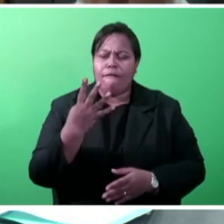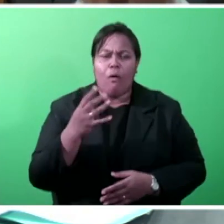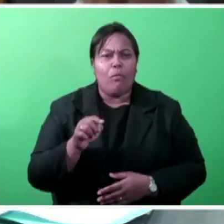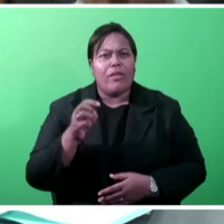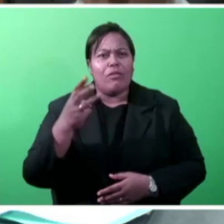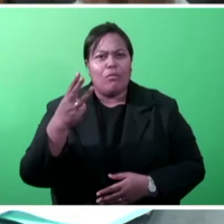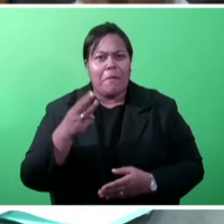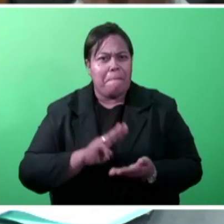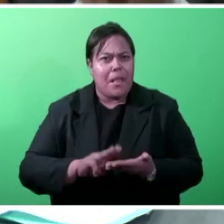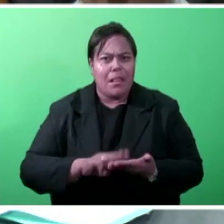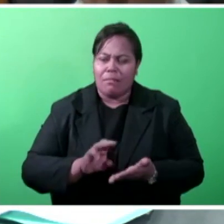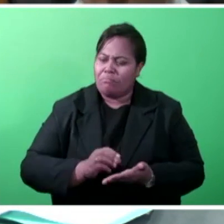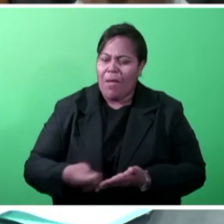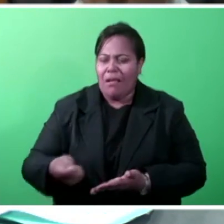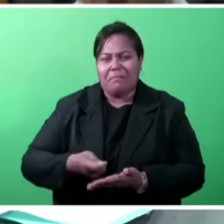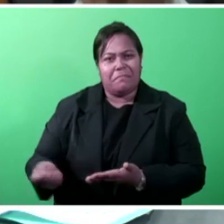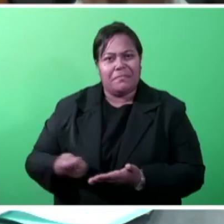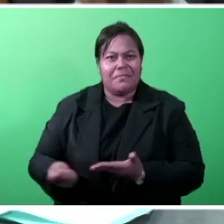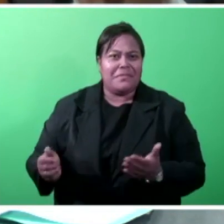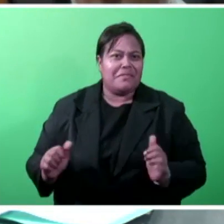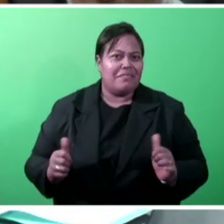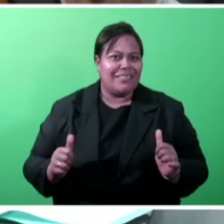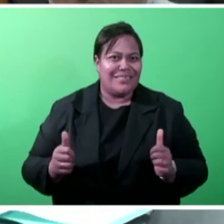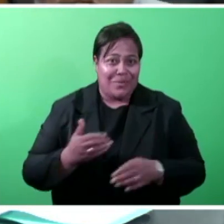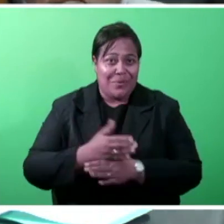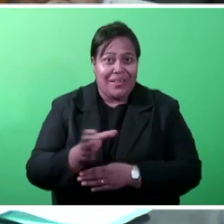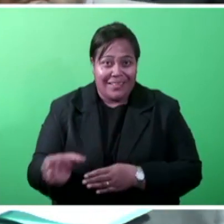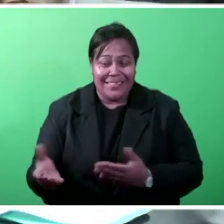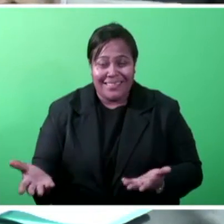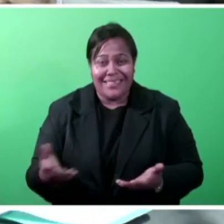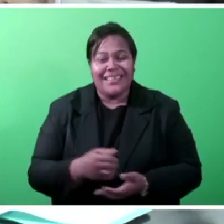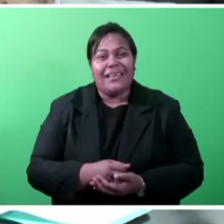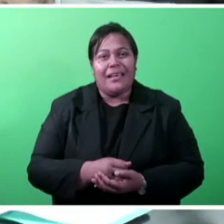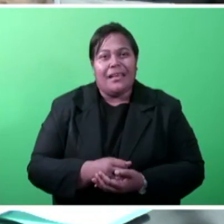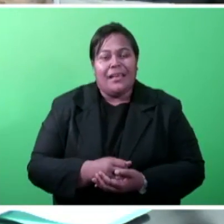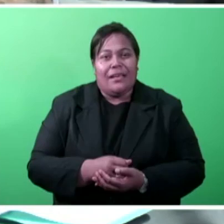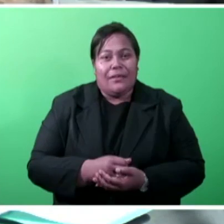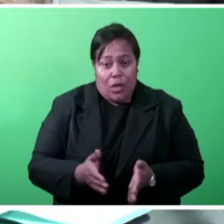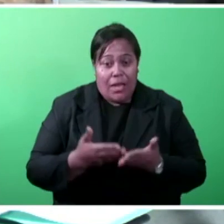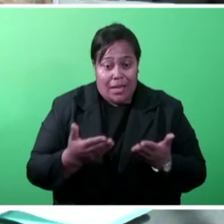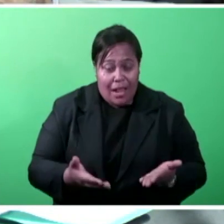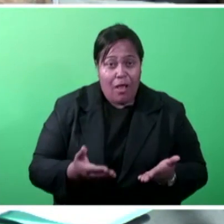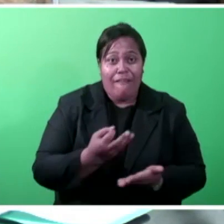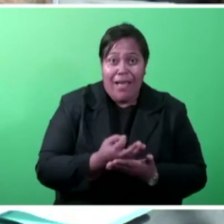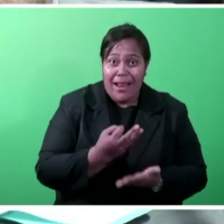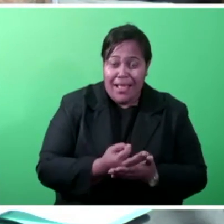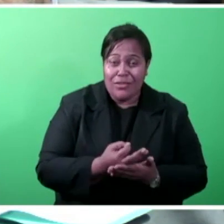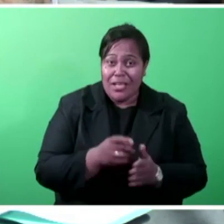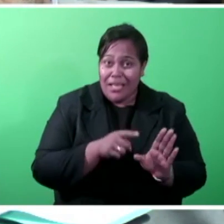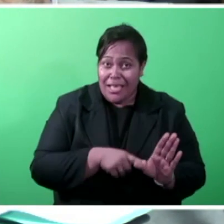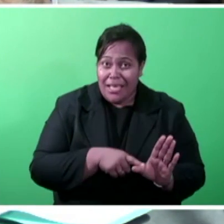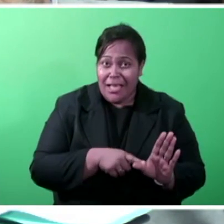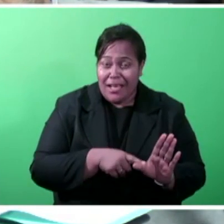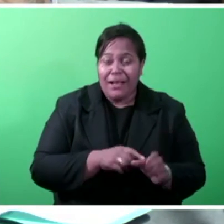to the workers. Mr. Speaker, for the current financial year, from 1st August 2019 to 31st January